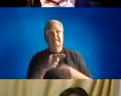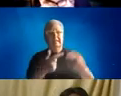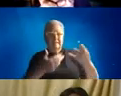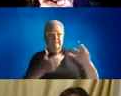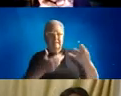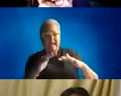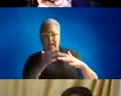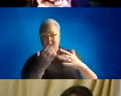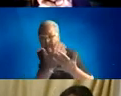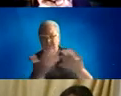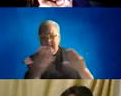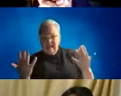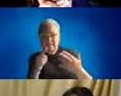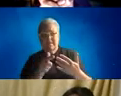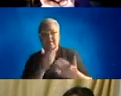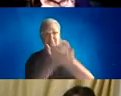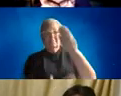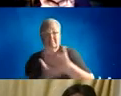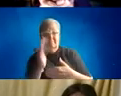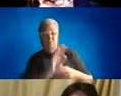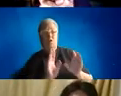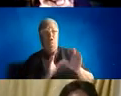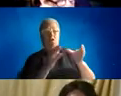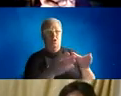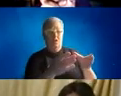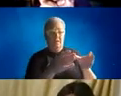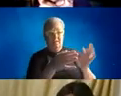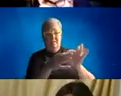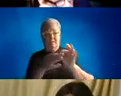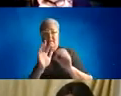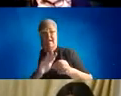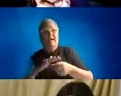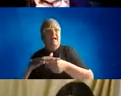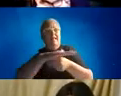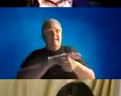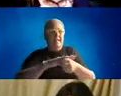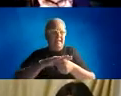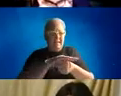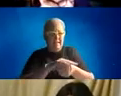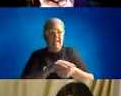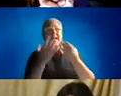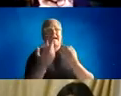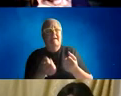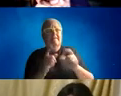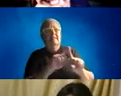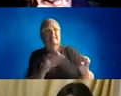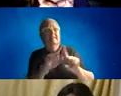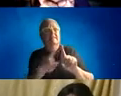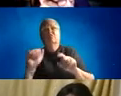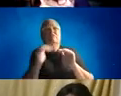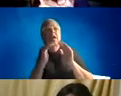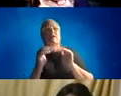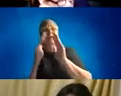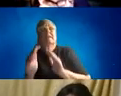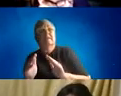class, and then align it with, in their locality, getting mixed surveys, which are household surveys, to